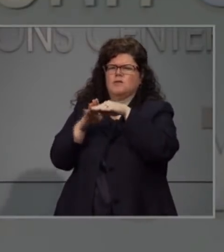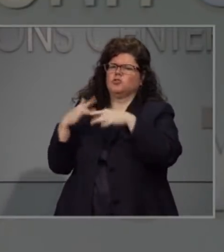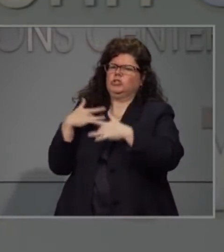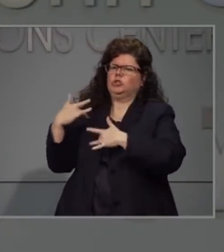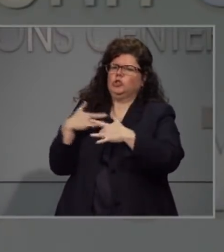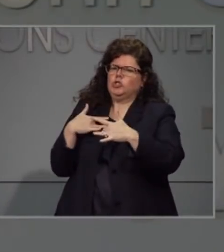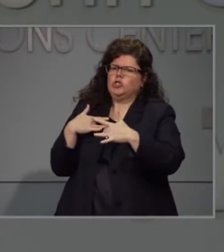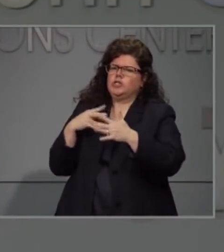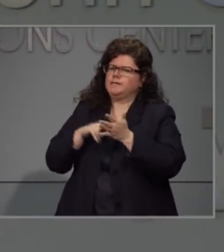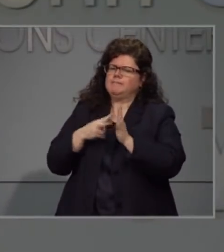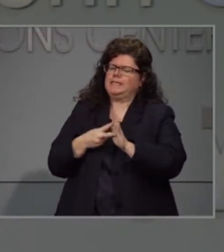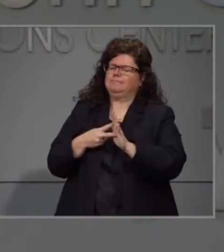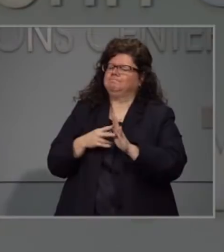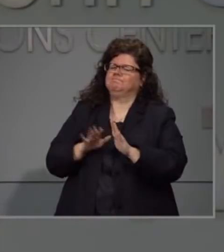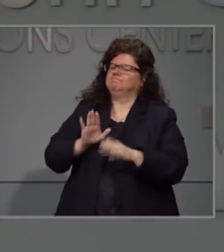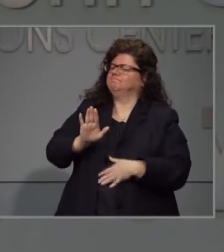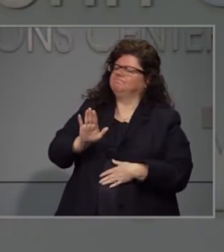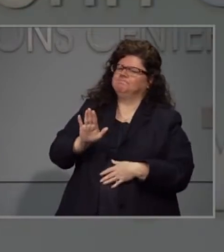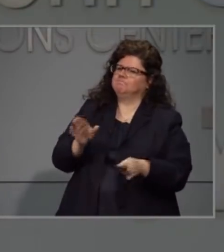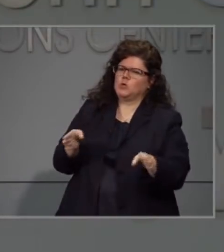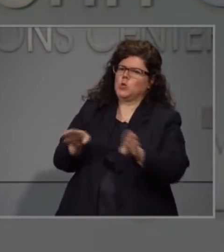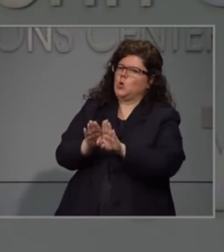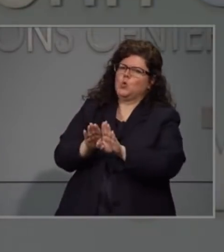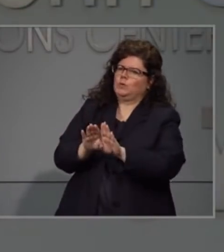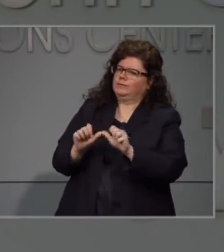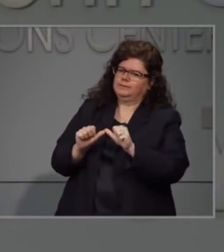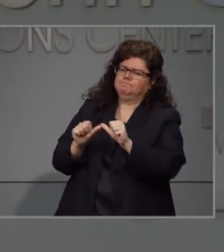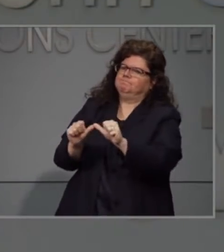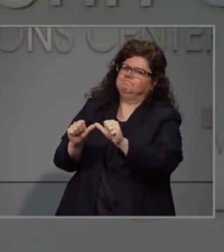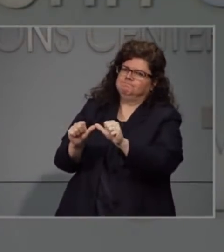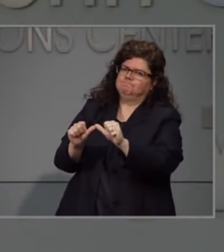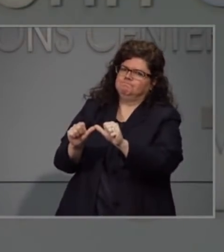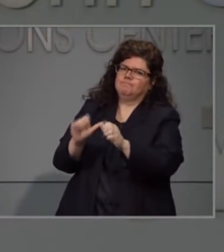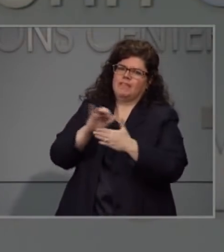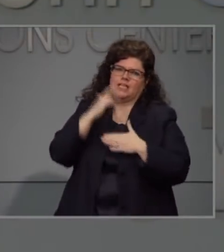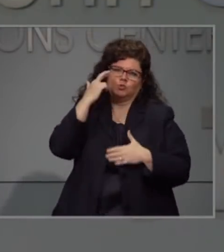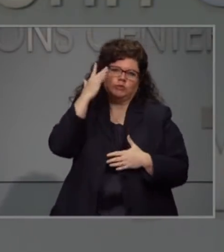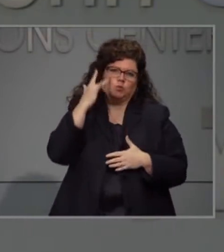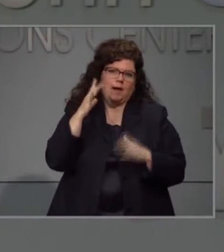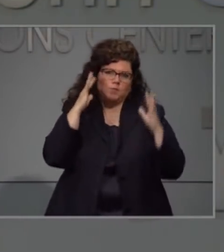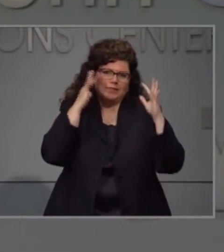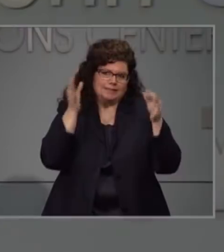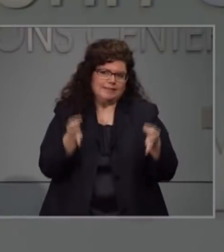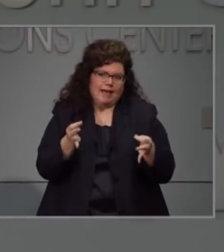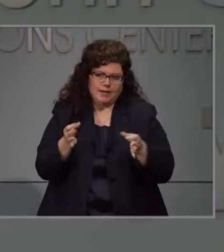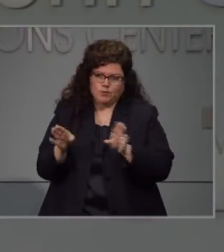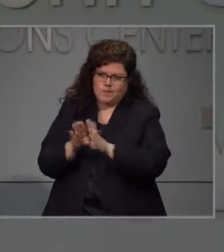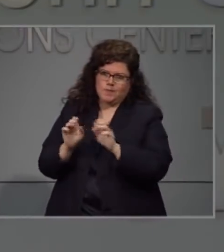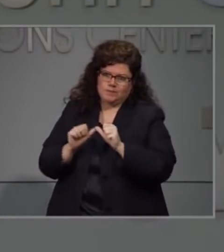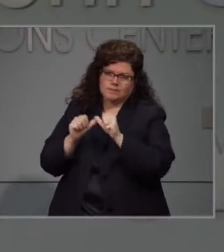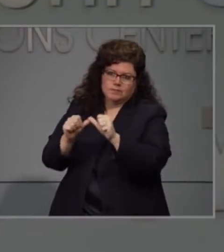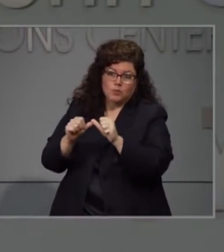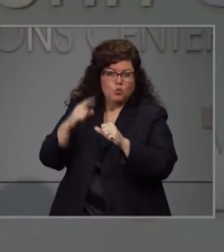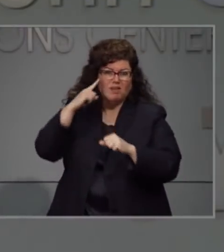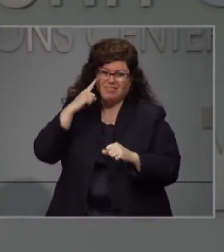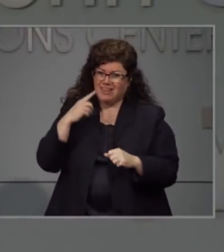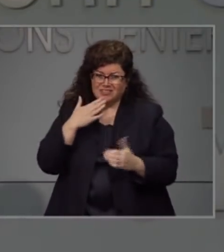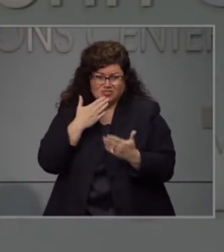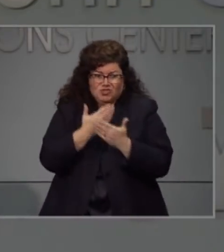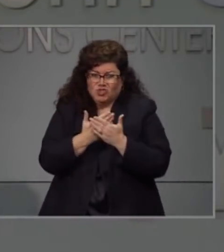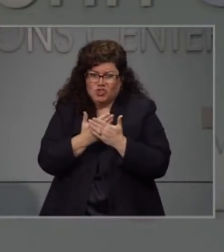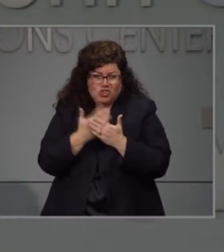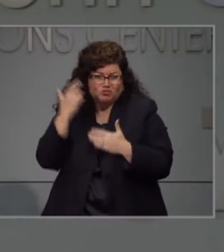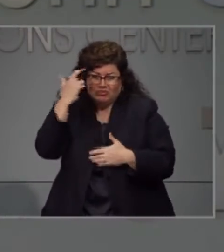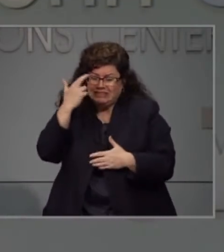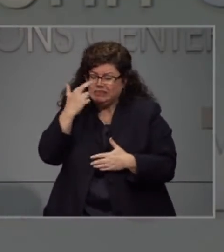and so we've made the decision to move forward in this way, which we think is positive. It's a cautious